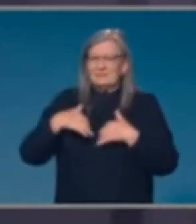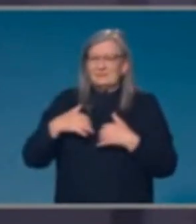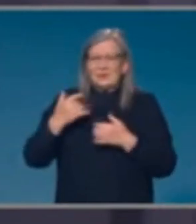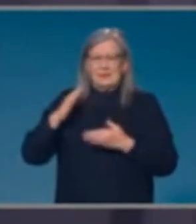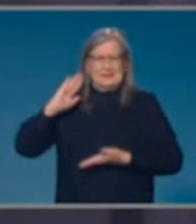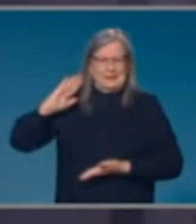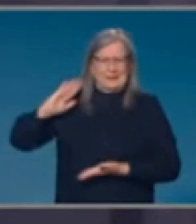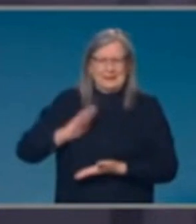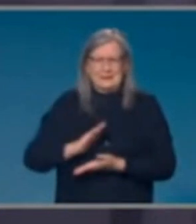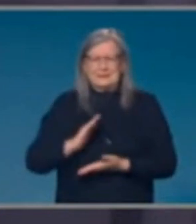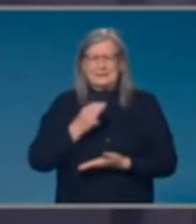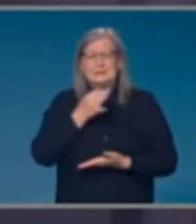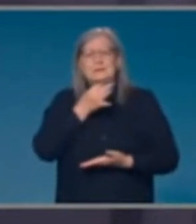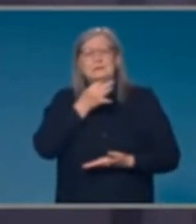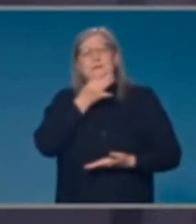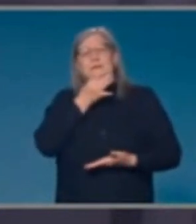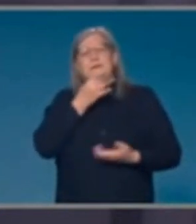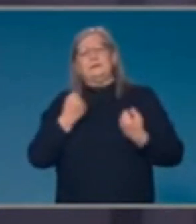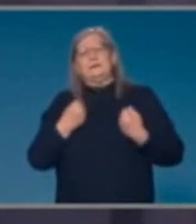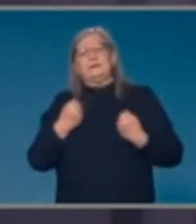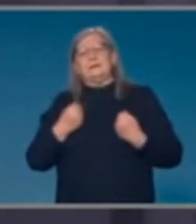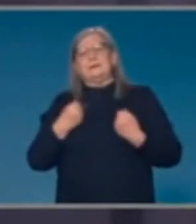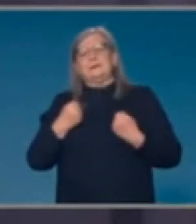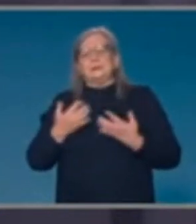infection and disease. And so one of those is